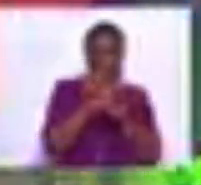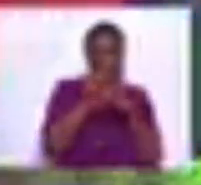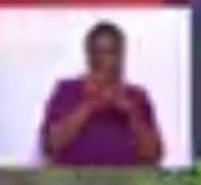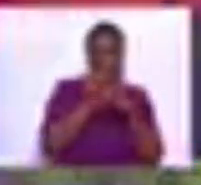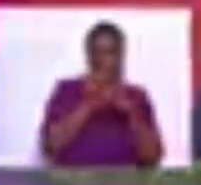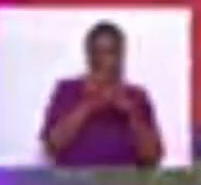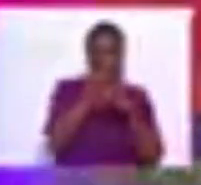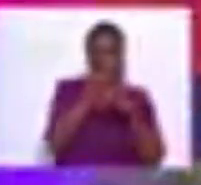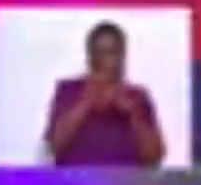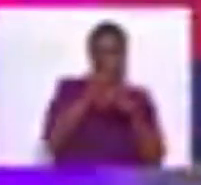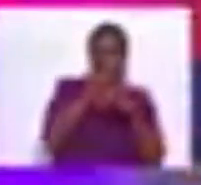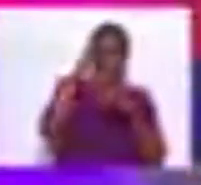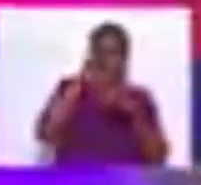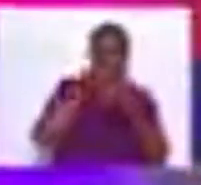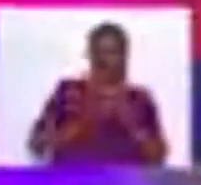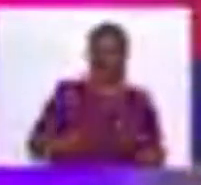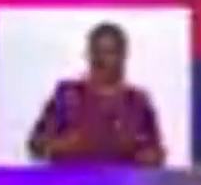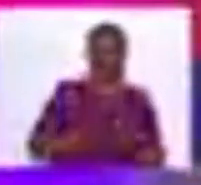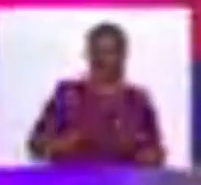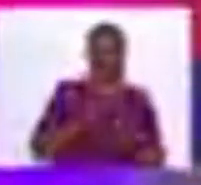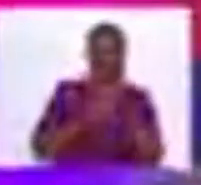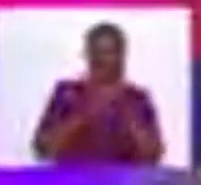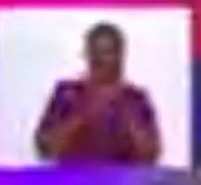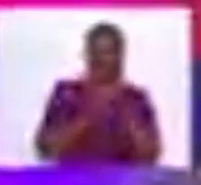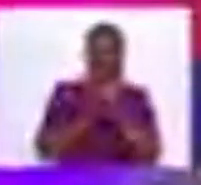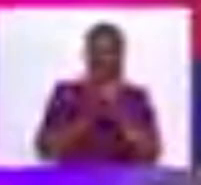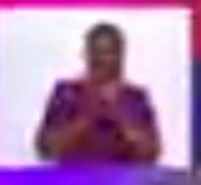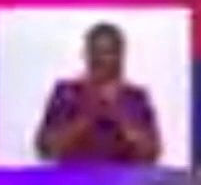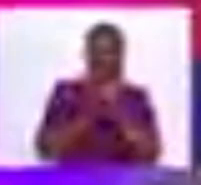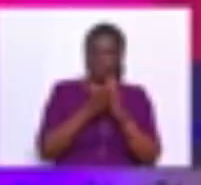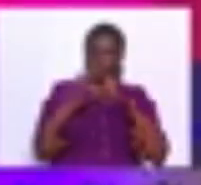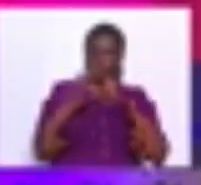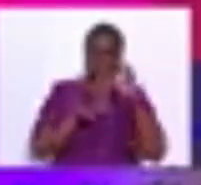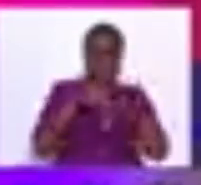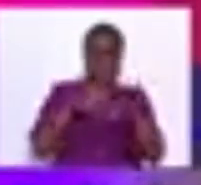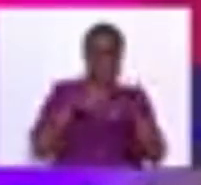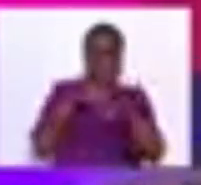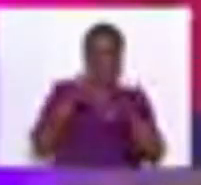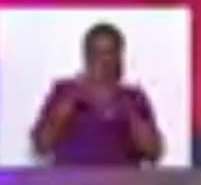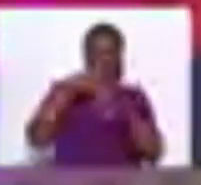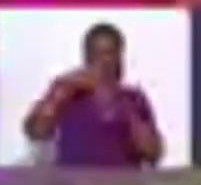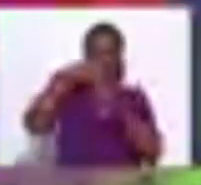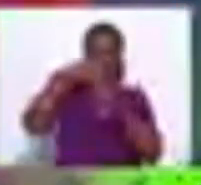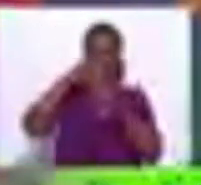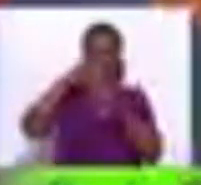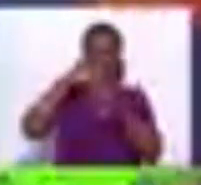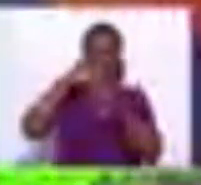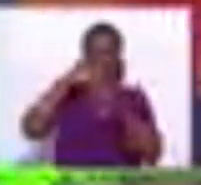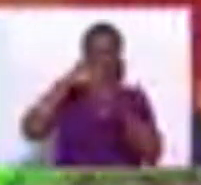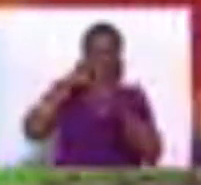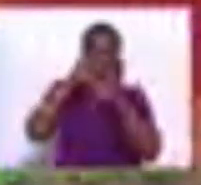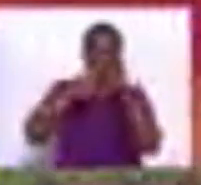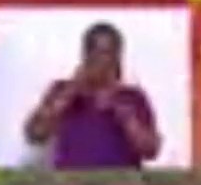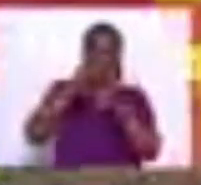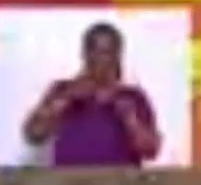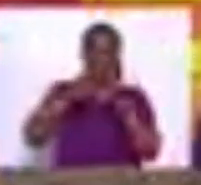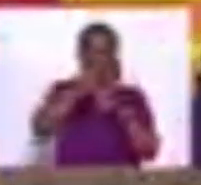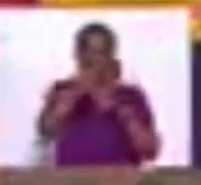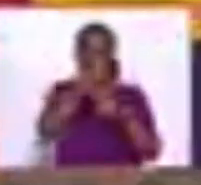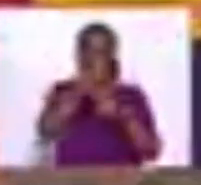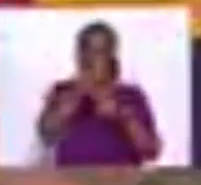wild that drinks milk into adulthood. There's no other animal in the world that drinks the milk from another